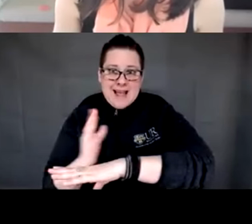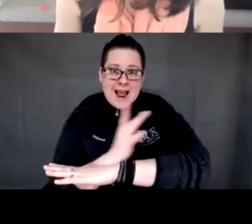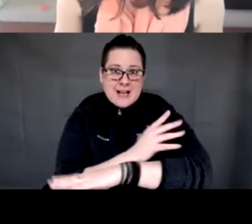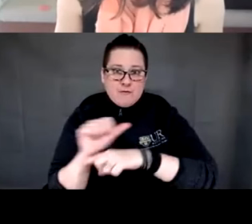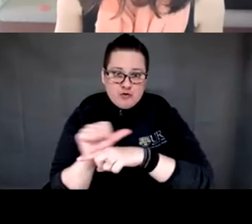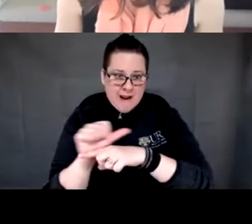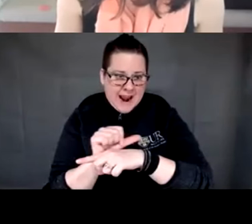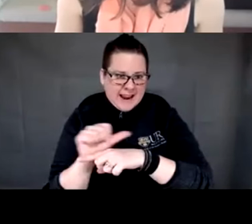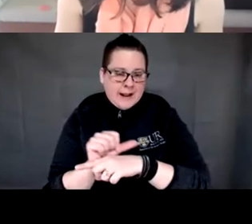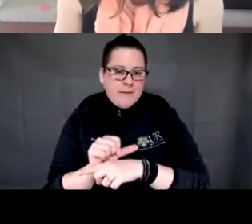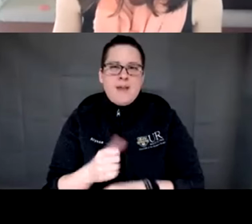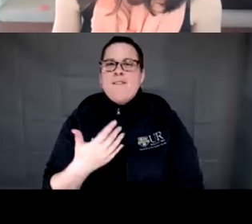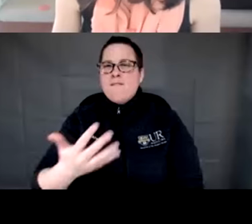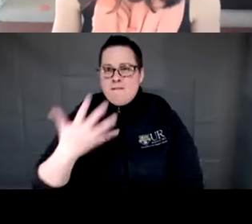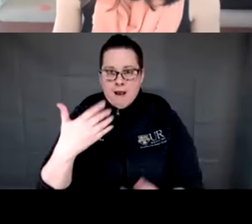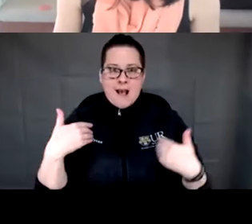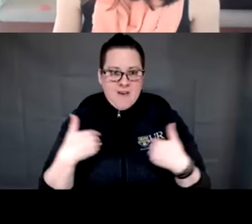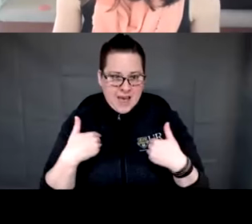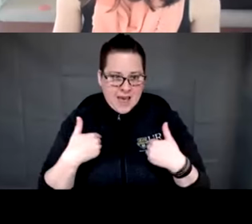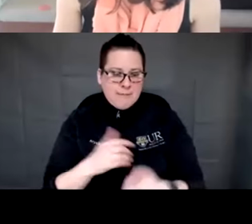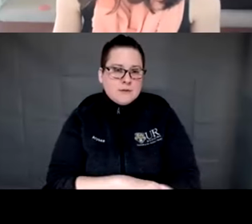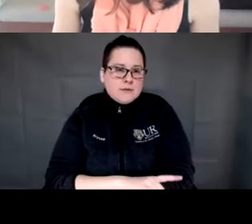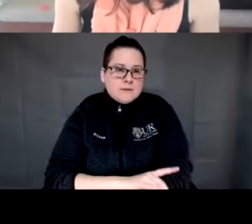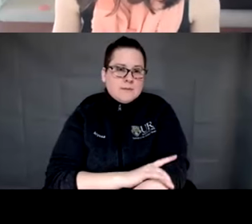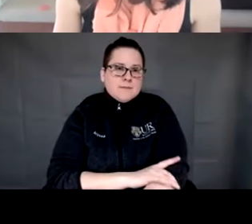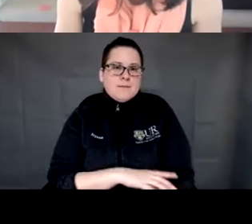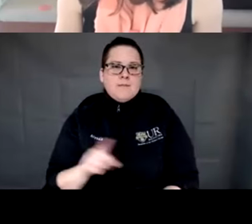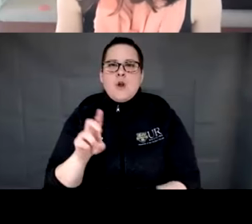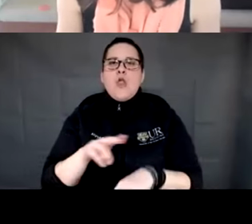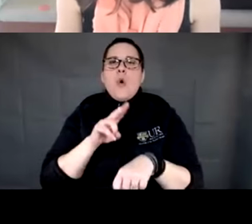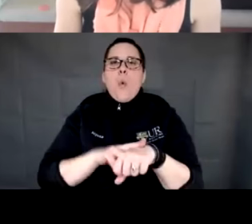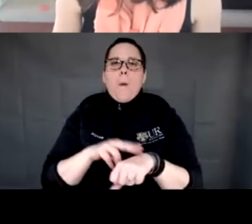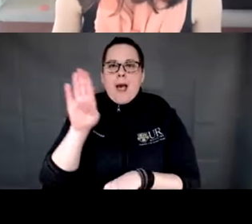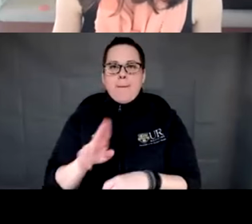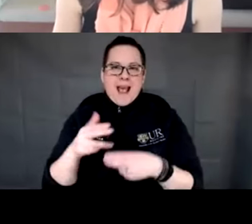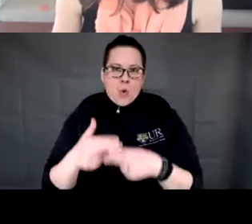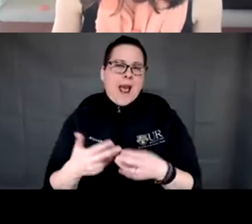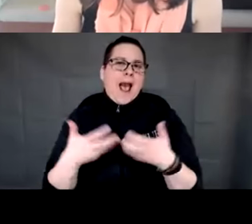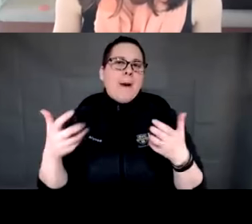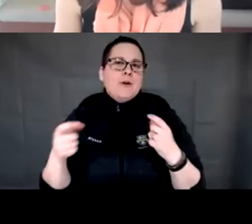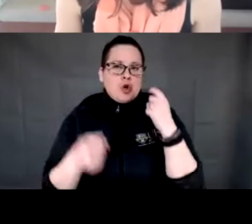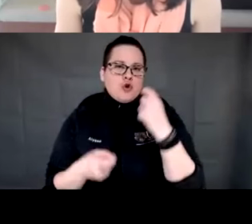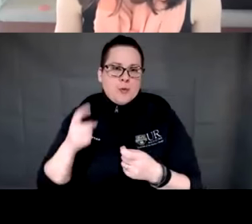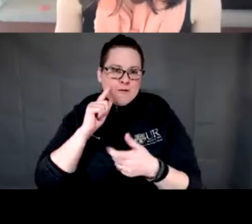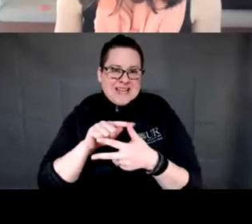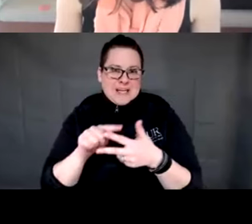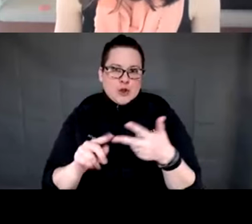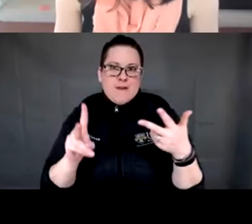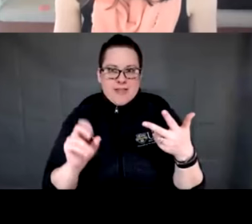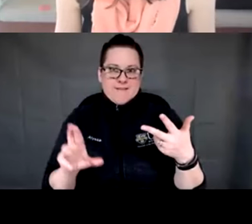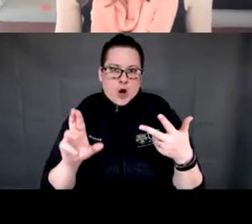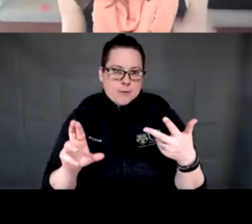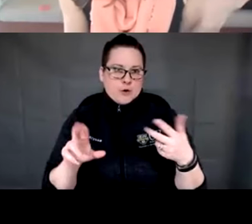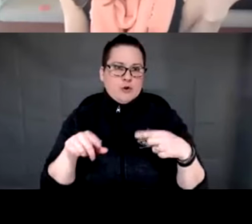this for, I think, 5 animals here. So this is just the normalized beta weight. That's the contribution of each of these variables over training